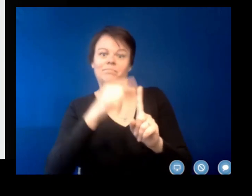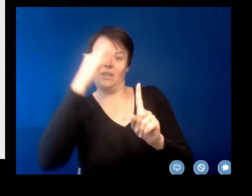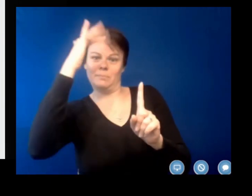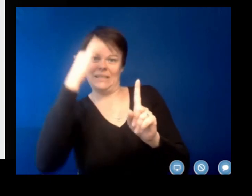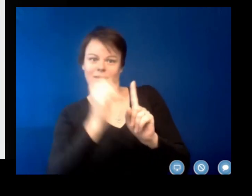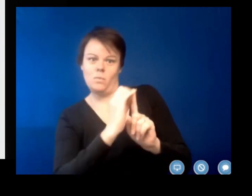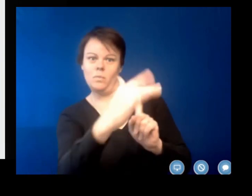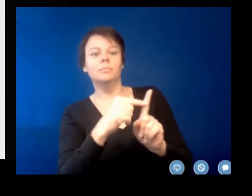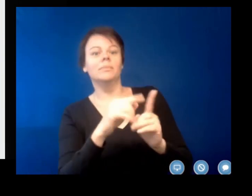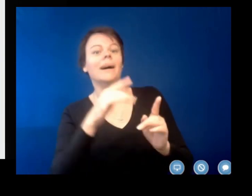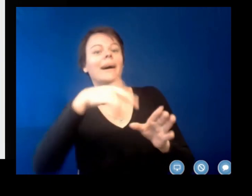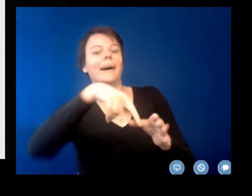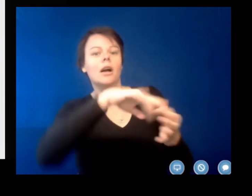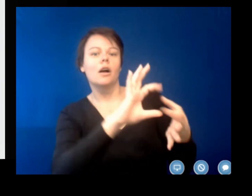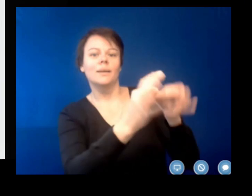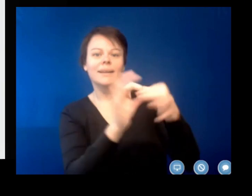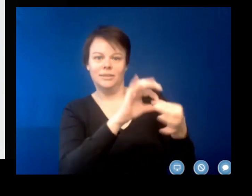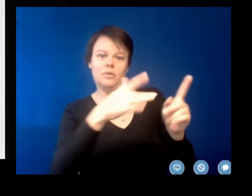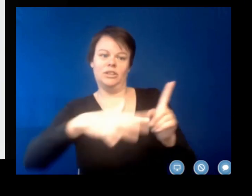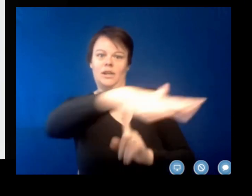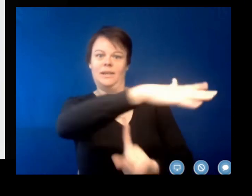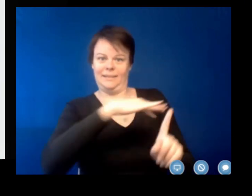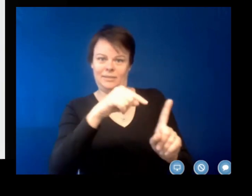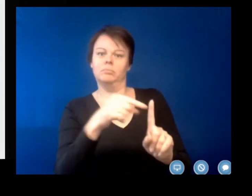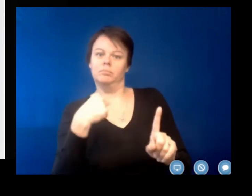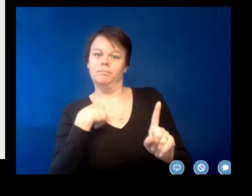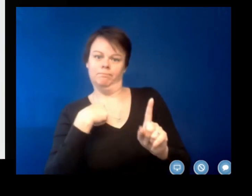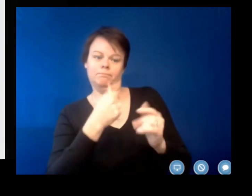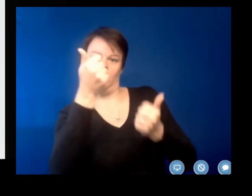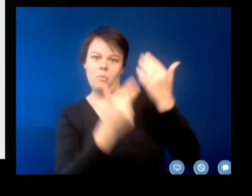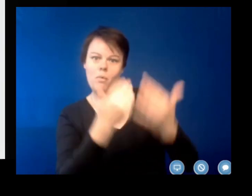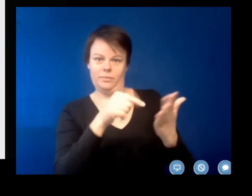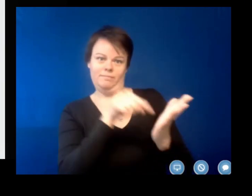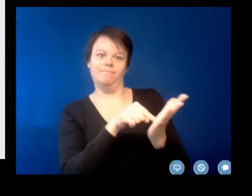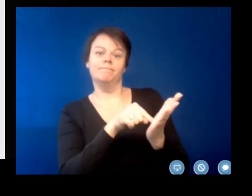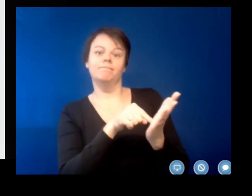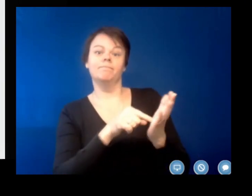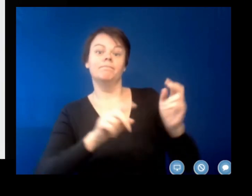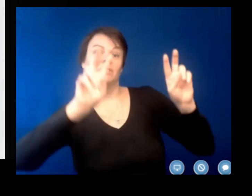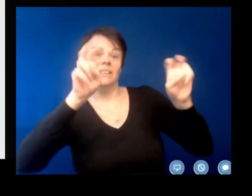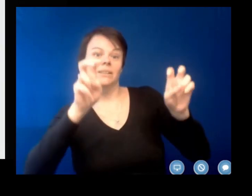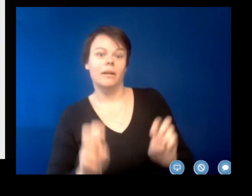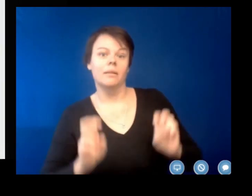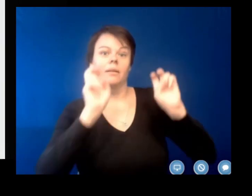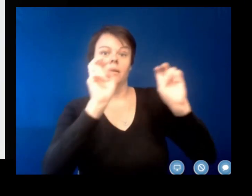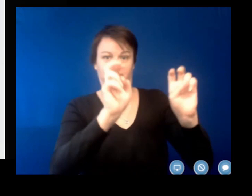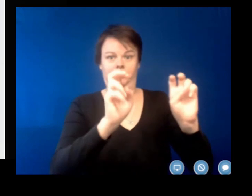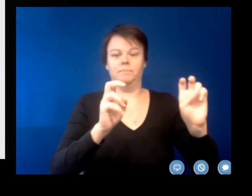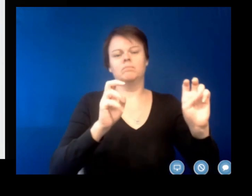with a Cosmopolitan Intention" in 1784. He